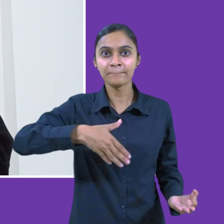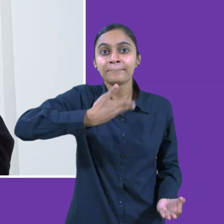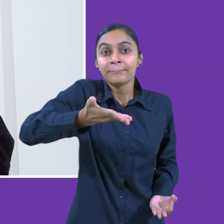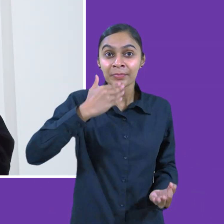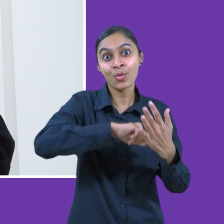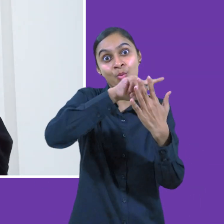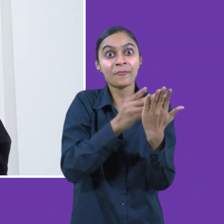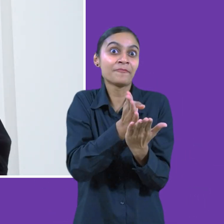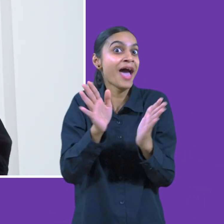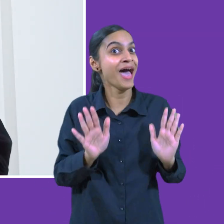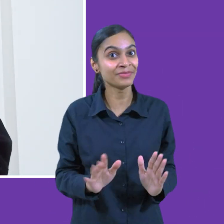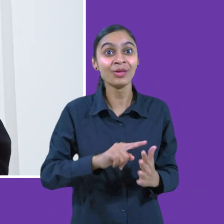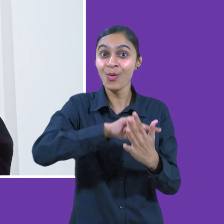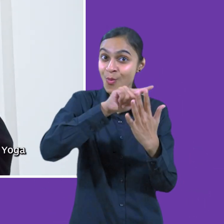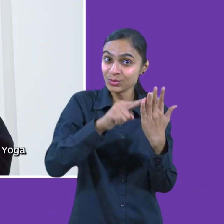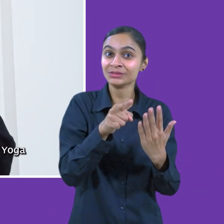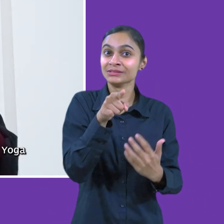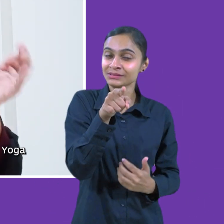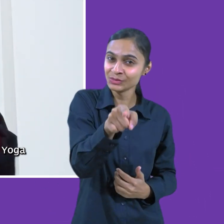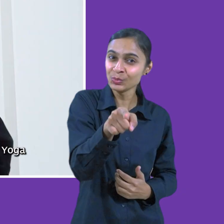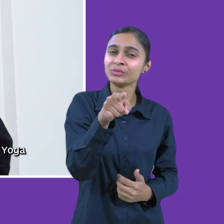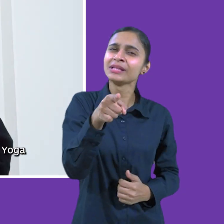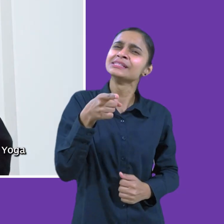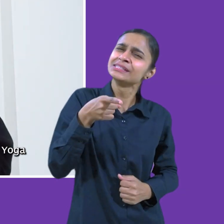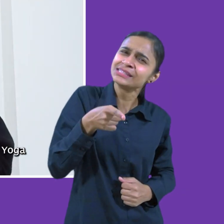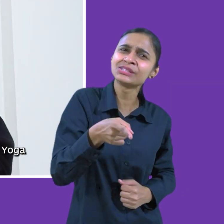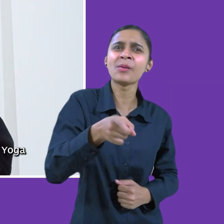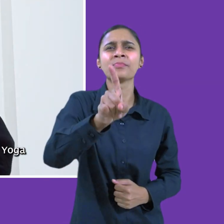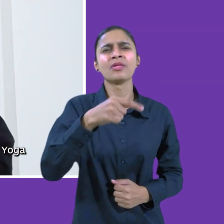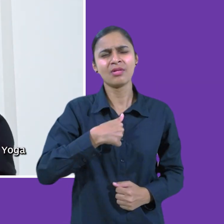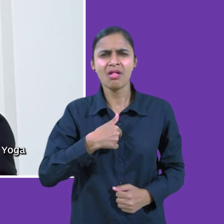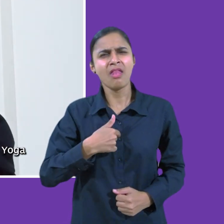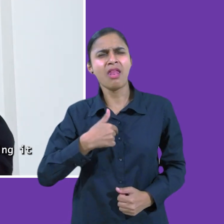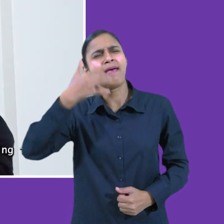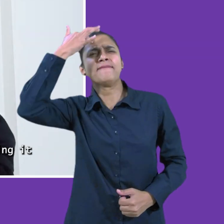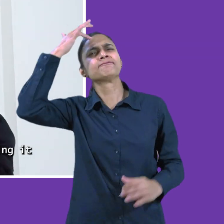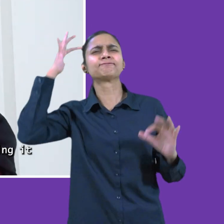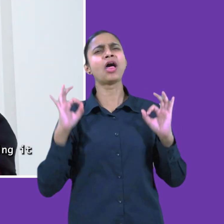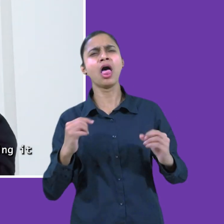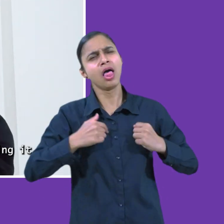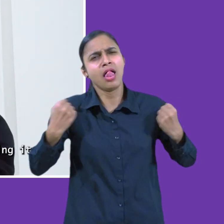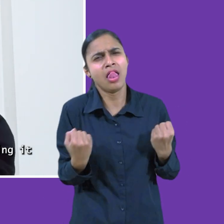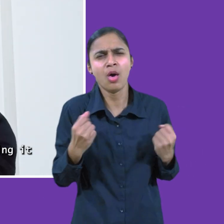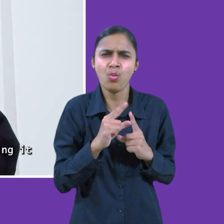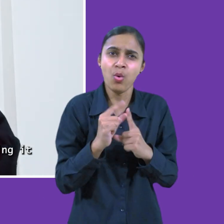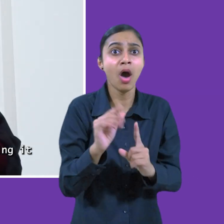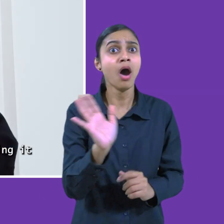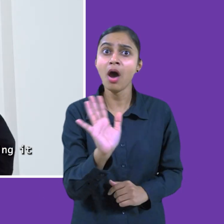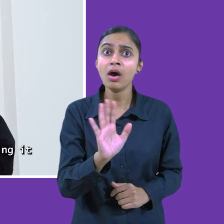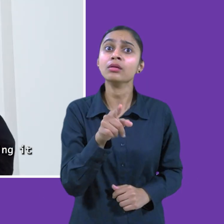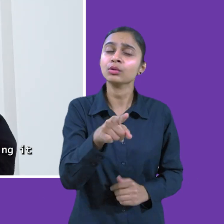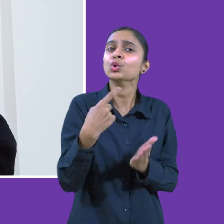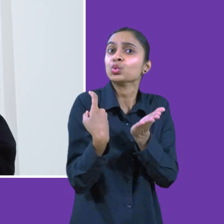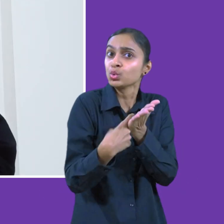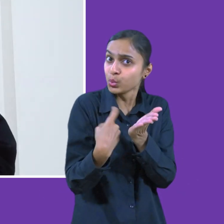these you can it's actually recommended to first learn it from a professional at a yoga center or anywhere of your choice, and then you